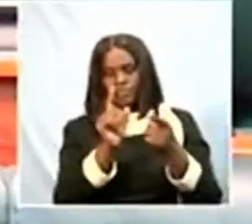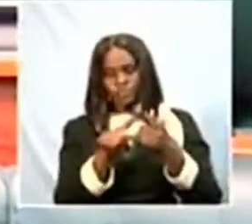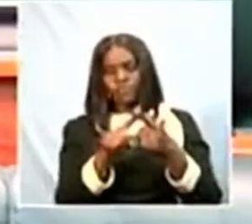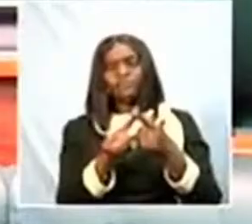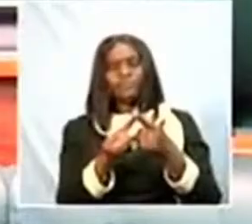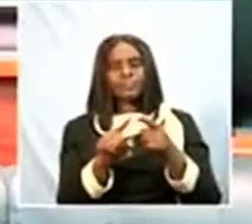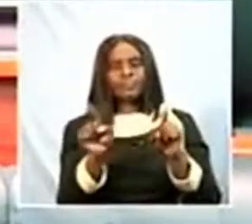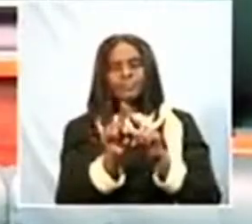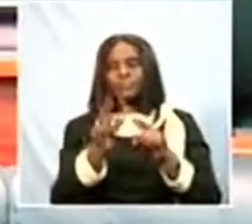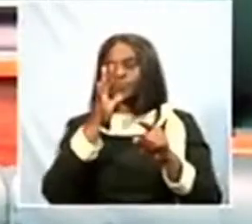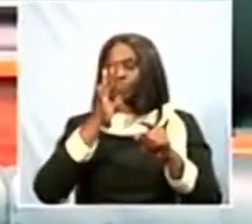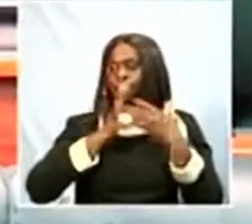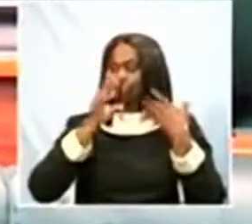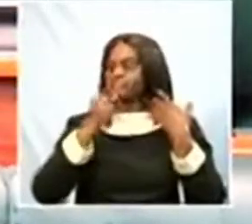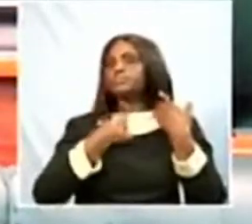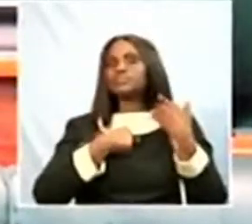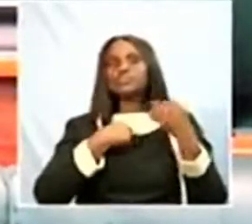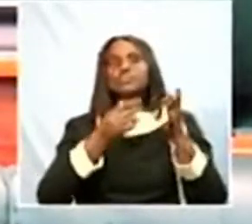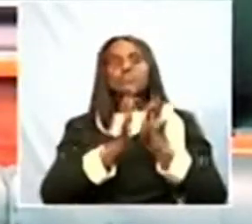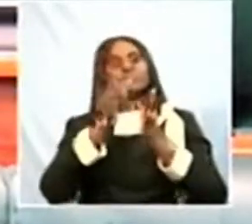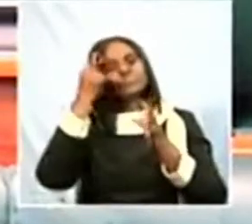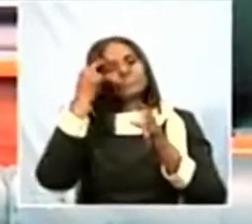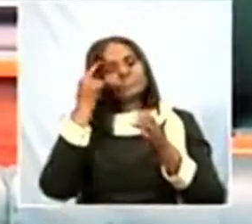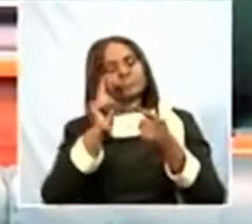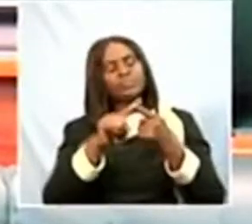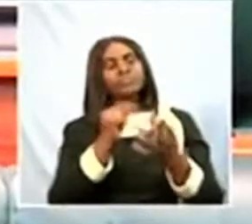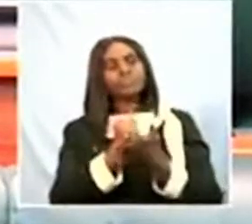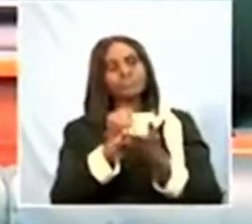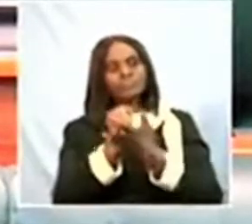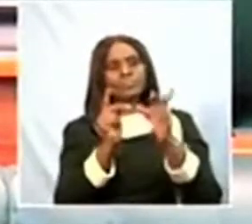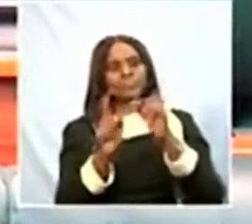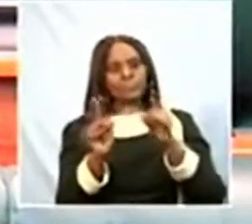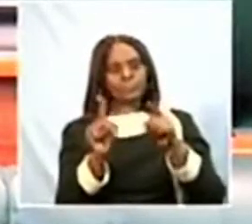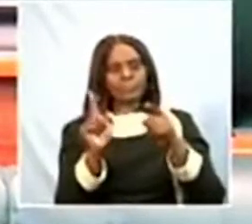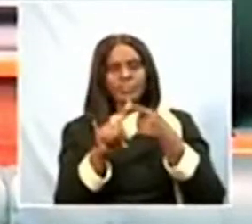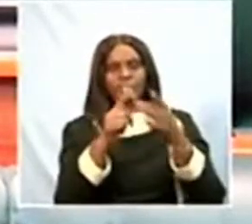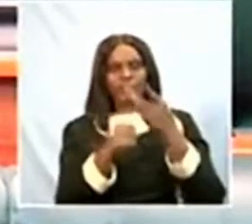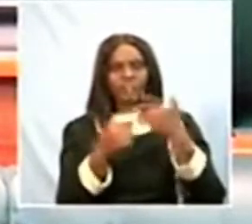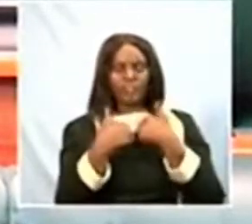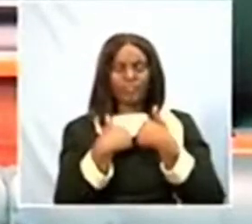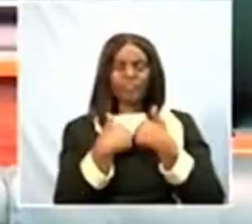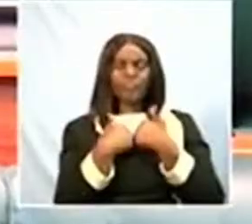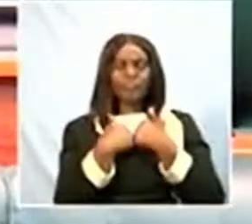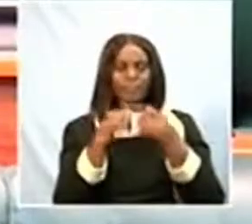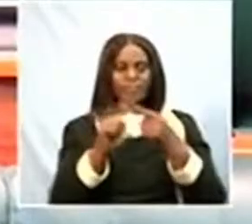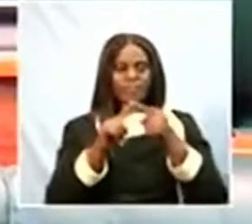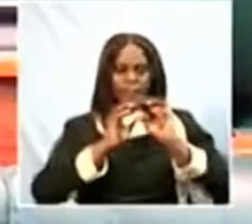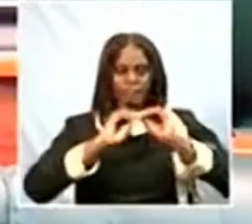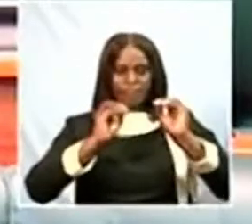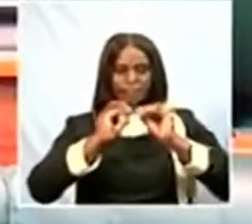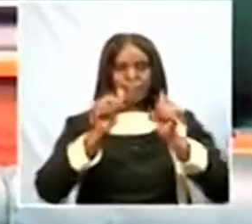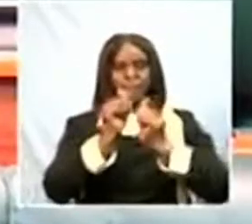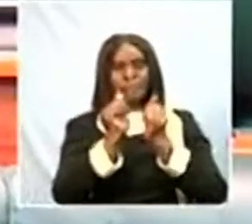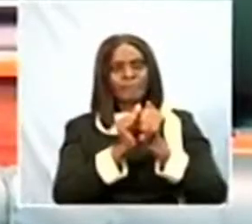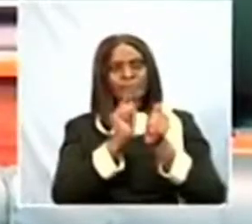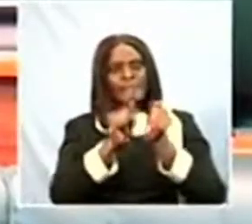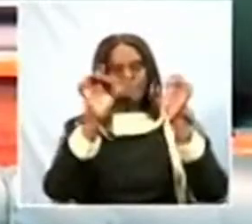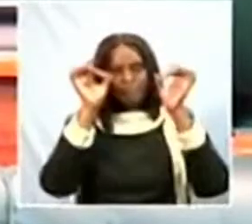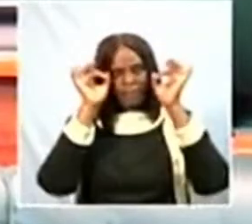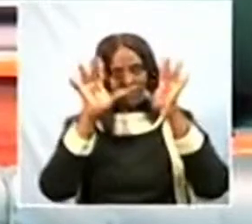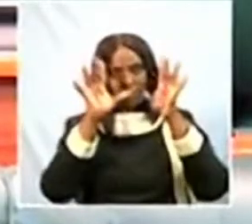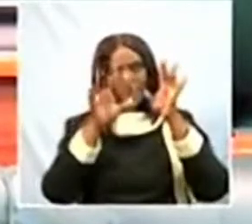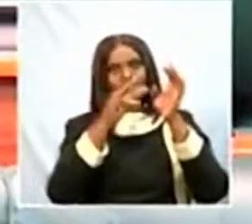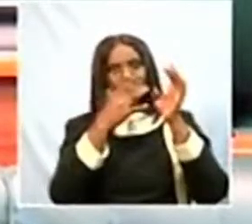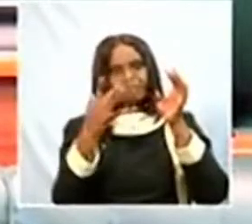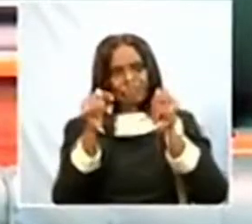escape. Madam Speaker, I urge the government to help the general public in order to educate them about the harmful substances